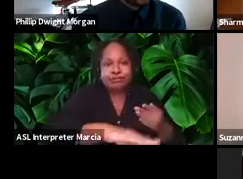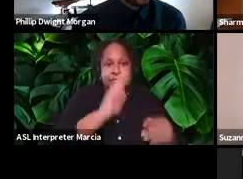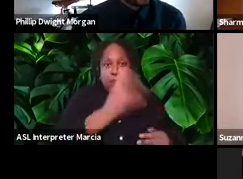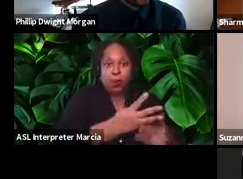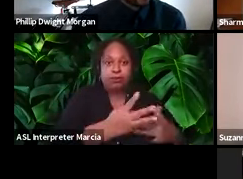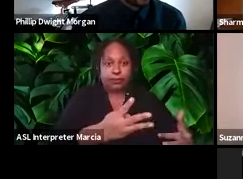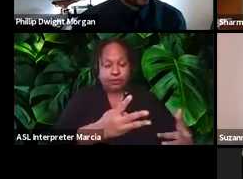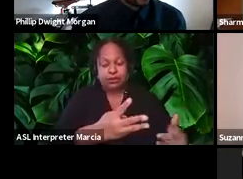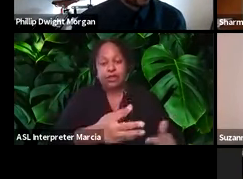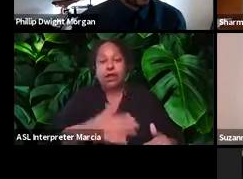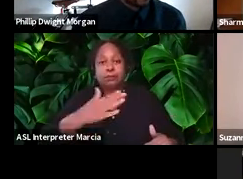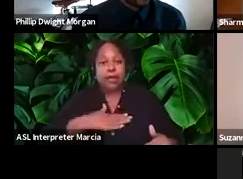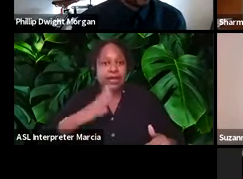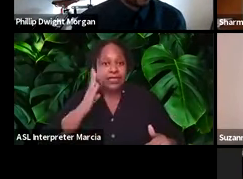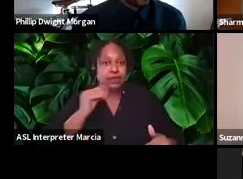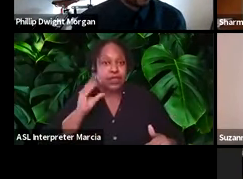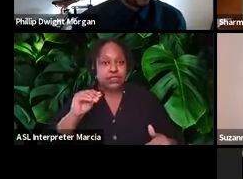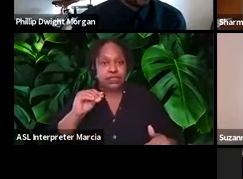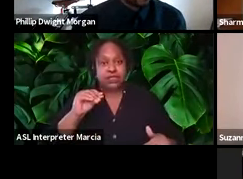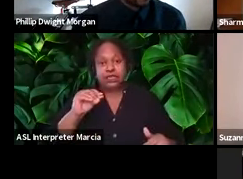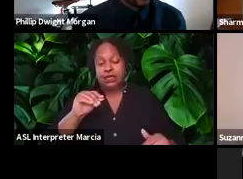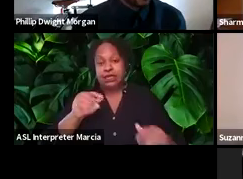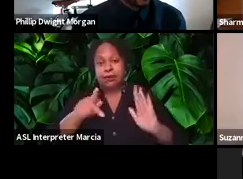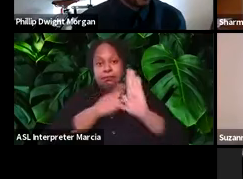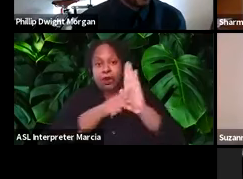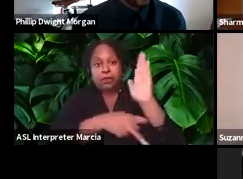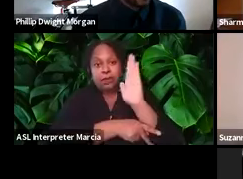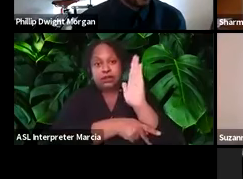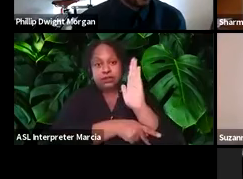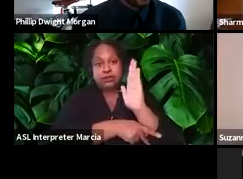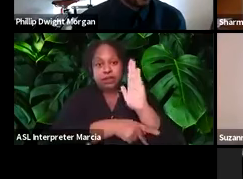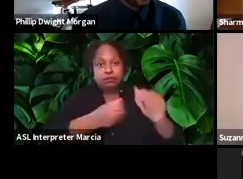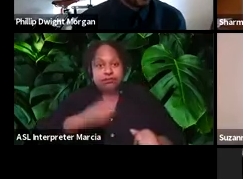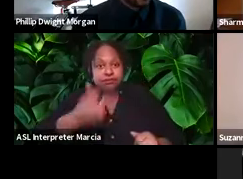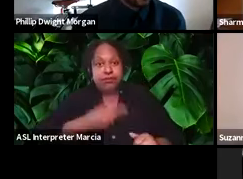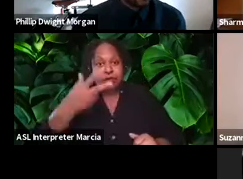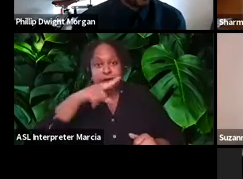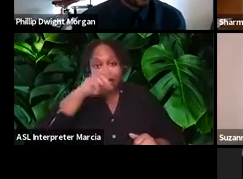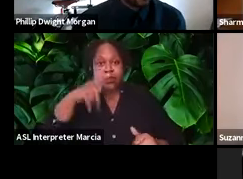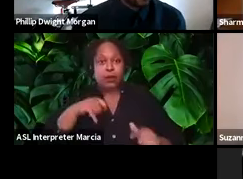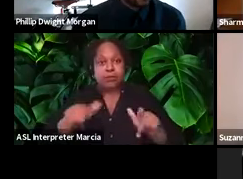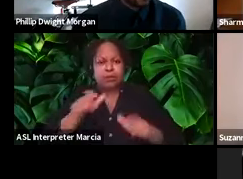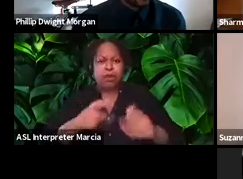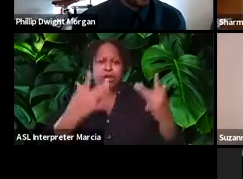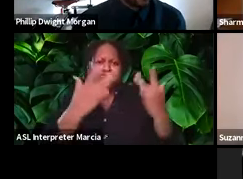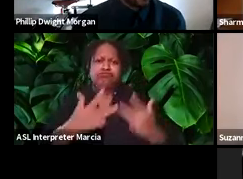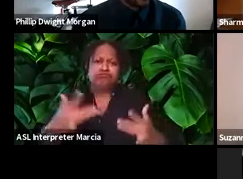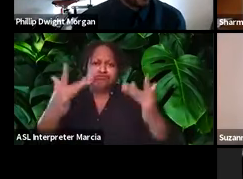didn't tell my experiences in Parliament just because I wanted people to feel sorry for me.